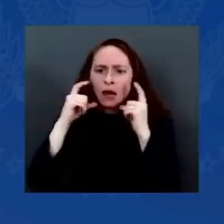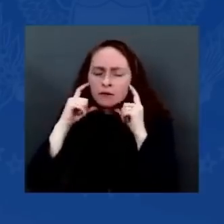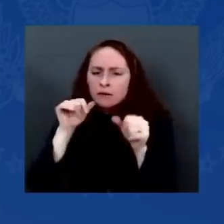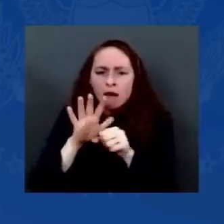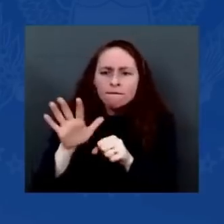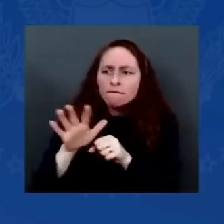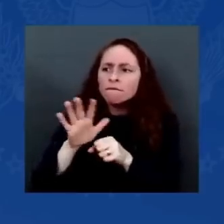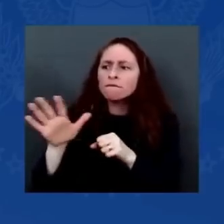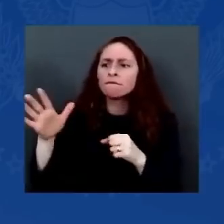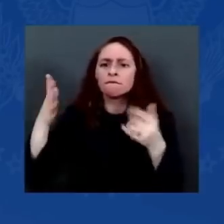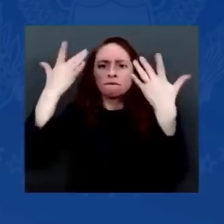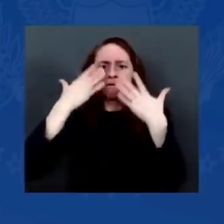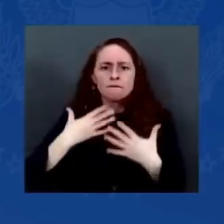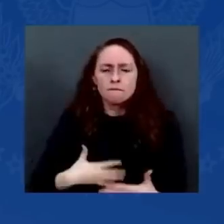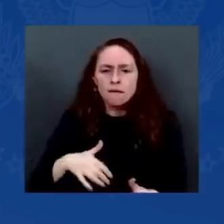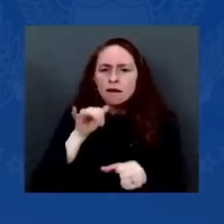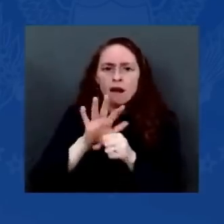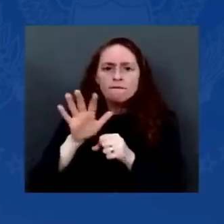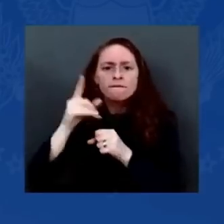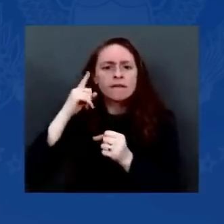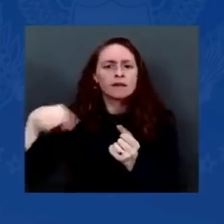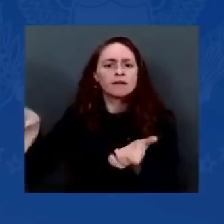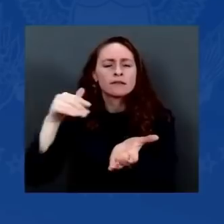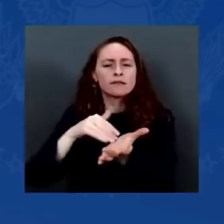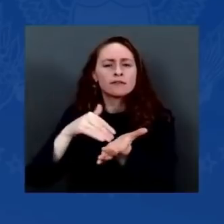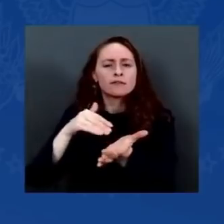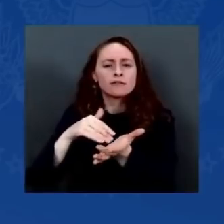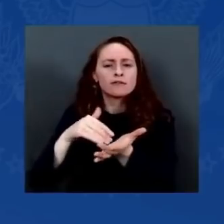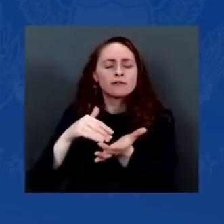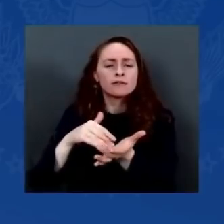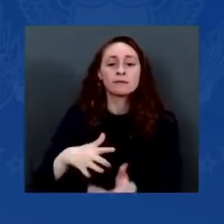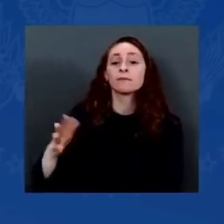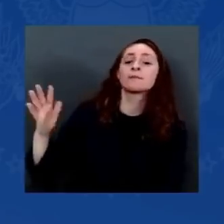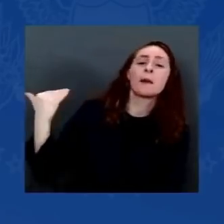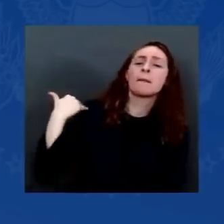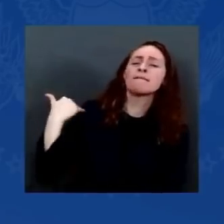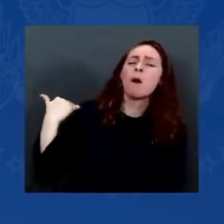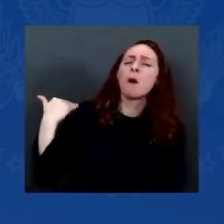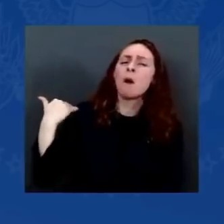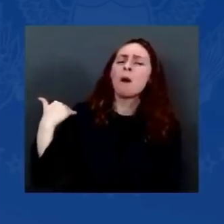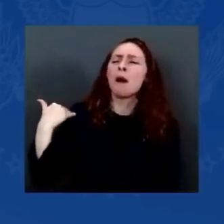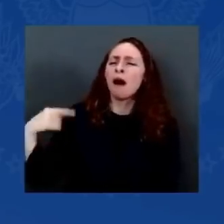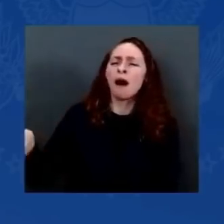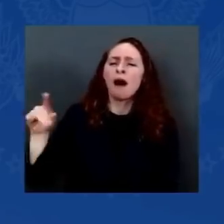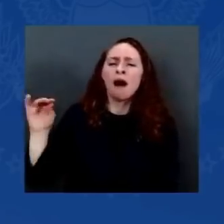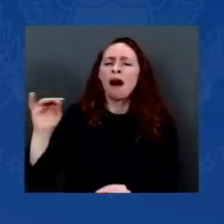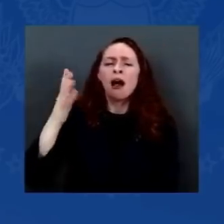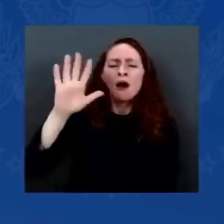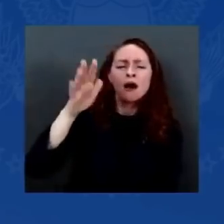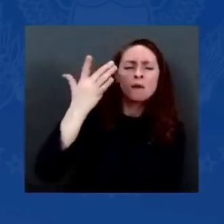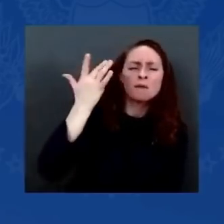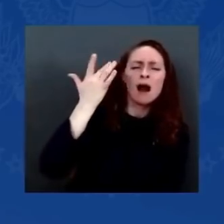Why are you still paying for all these masks and gowns? Why are you stockpiling this? Because we don't know. Turns out we're going to need them.